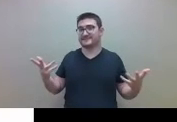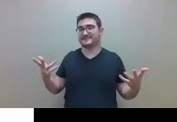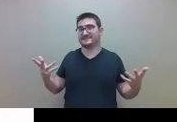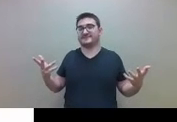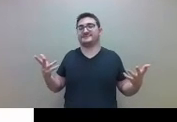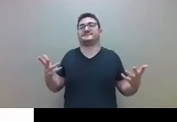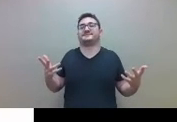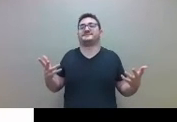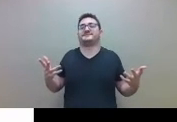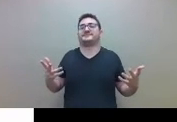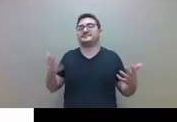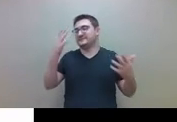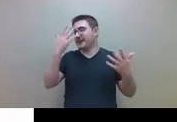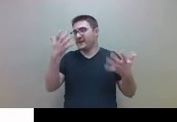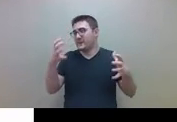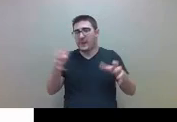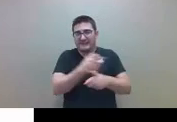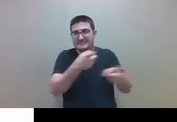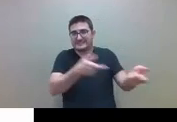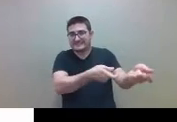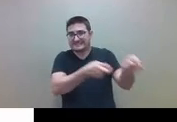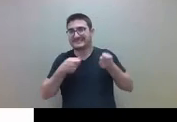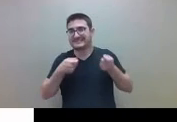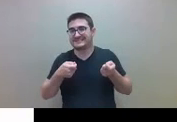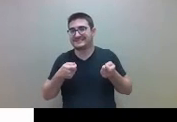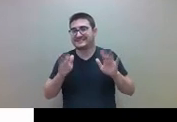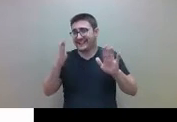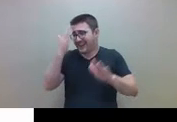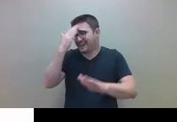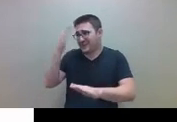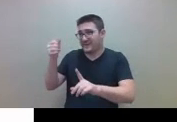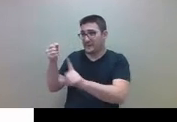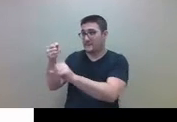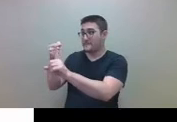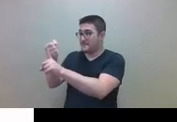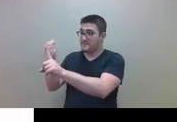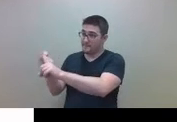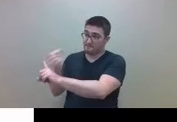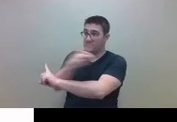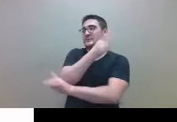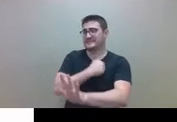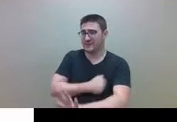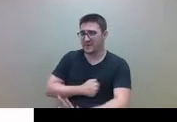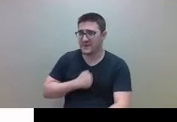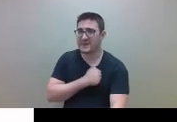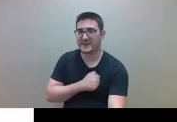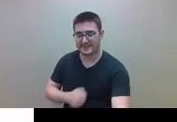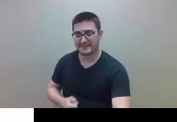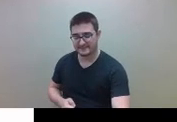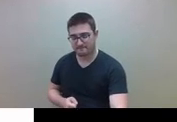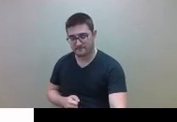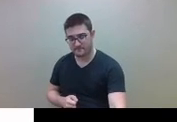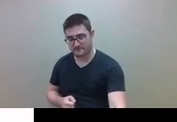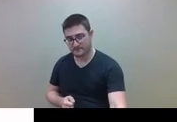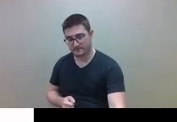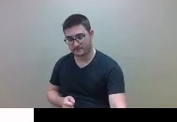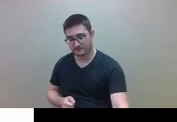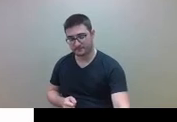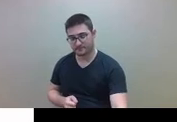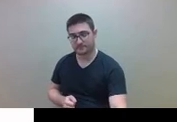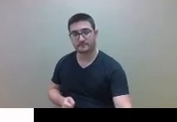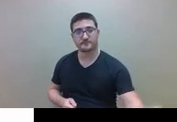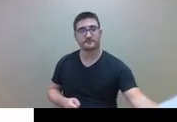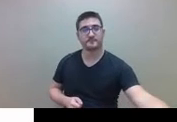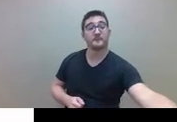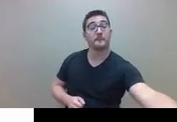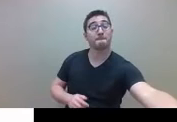for an hour. So I'm throwing you off. I'm completely throwing you off here. No, not at all. Not at all. So, obviously the rest of it is really